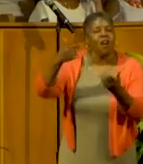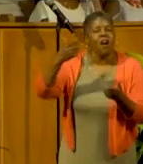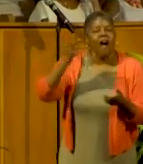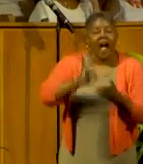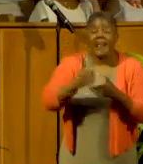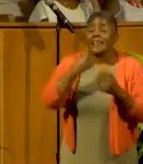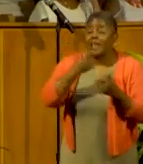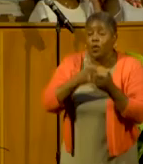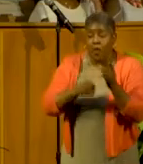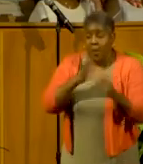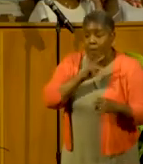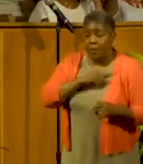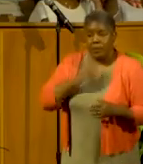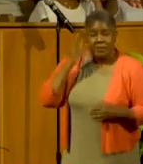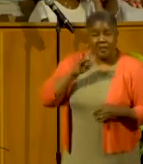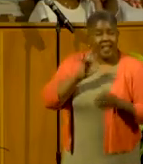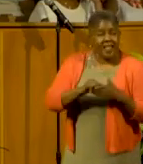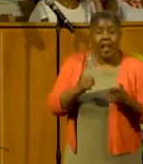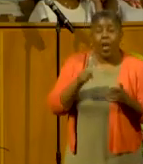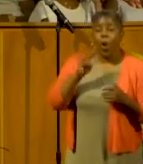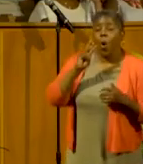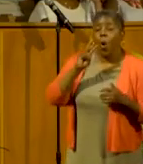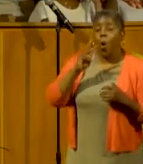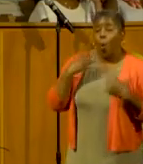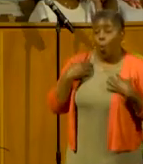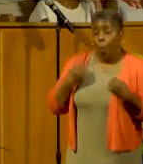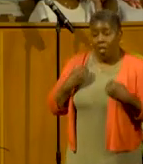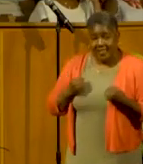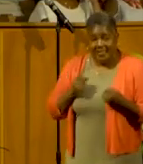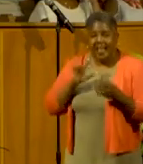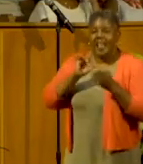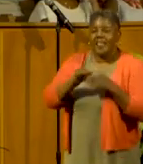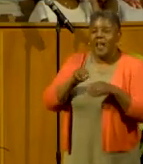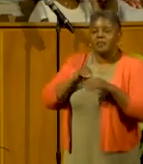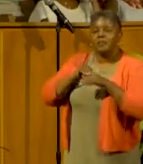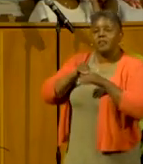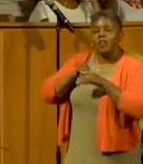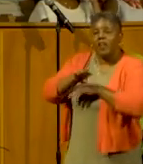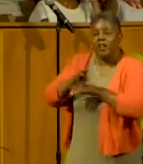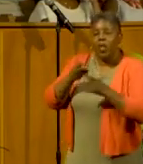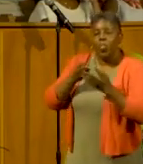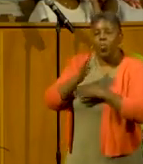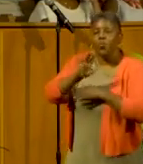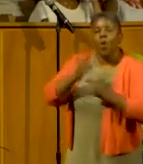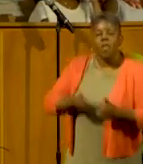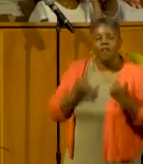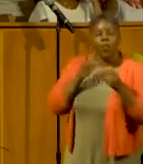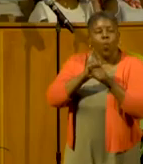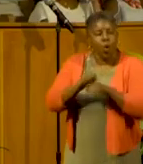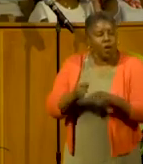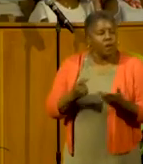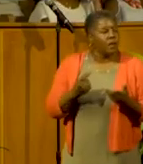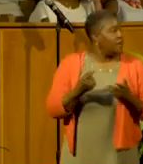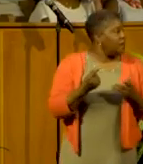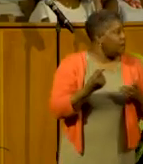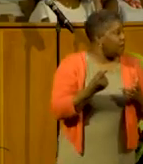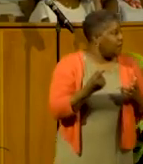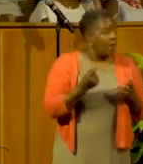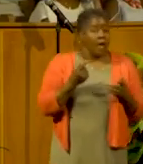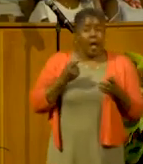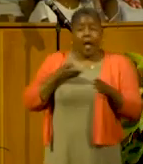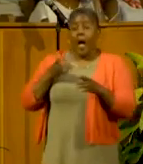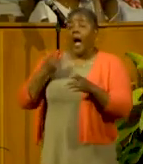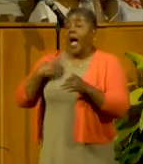from experience is that well-being is directly affected by your life's work. Some of my happiest moments were in my career